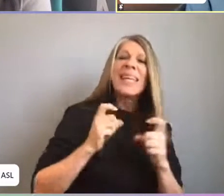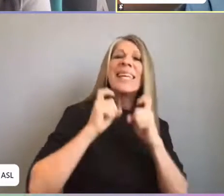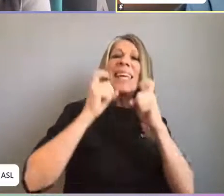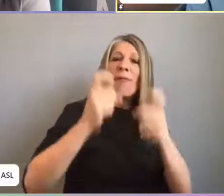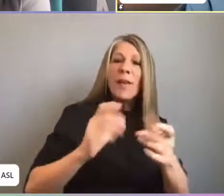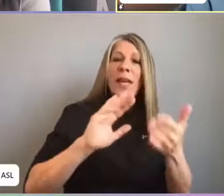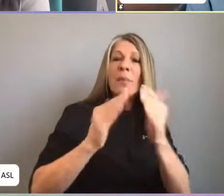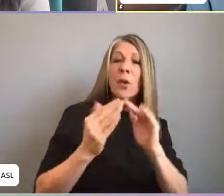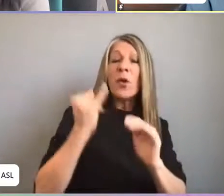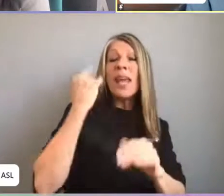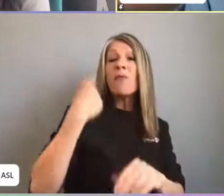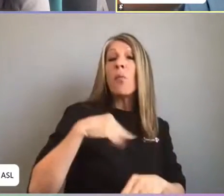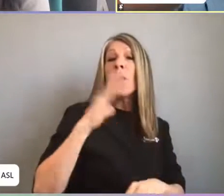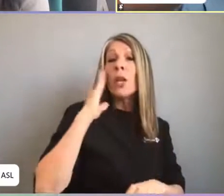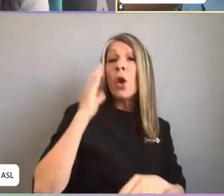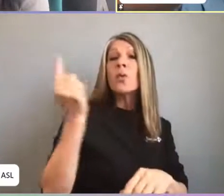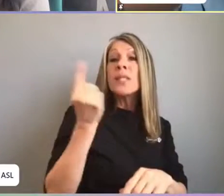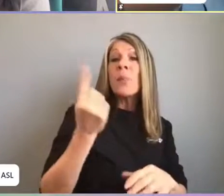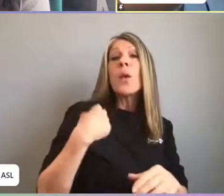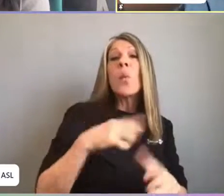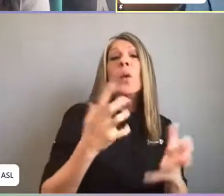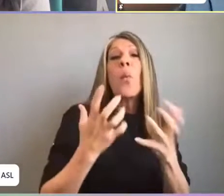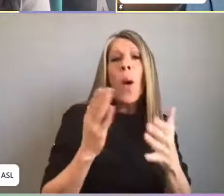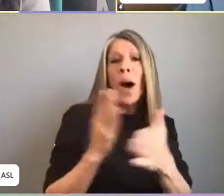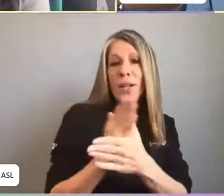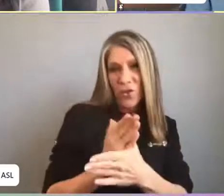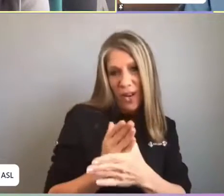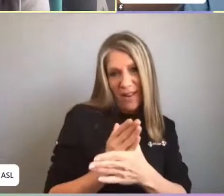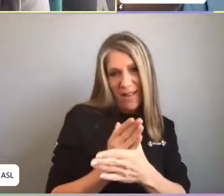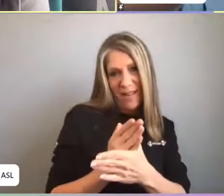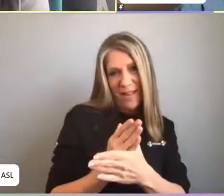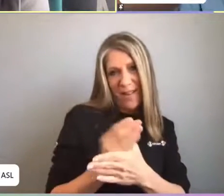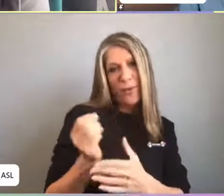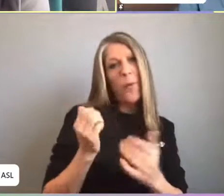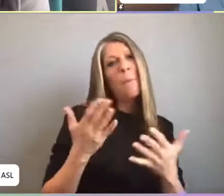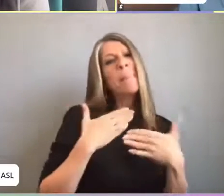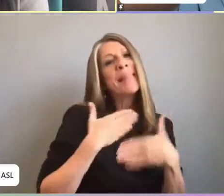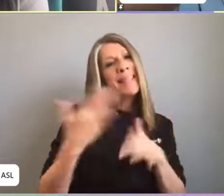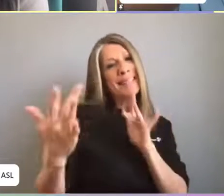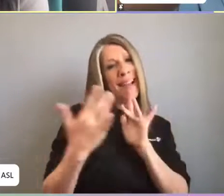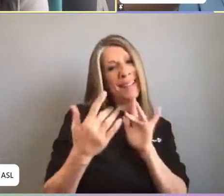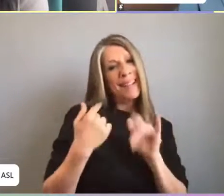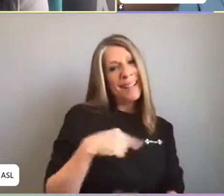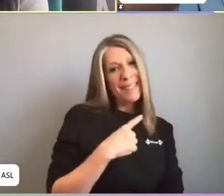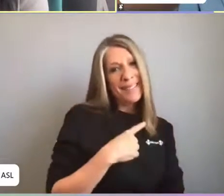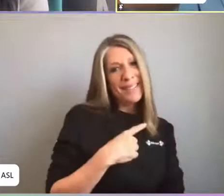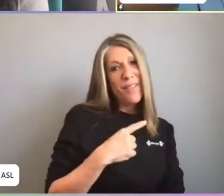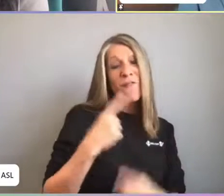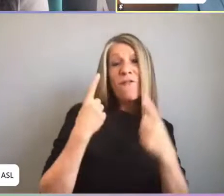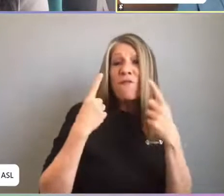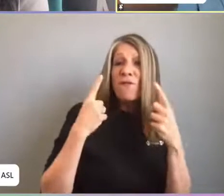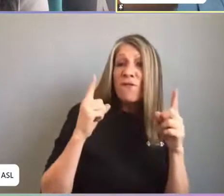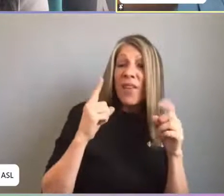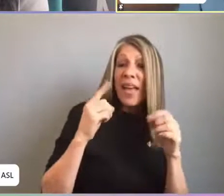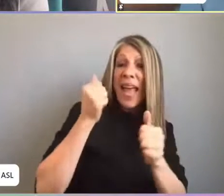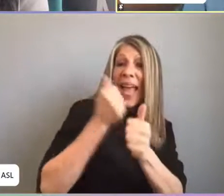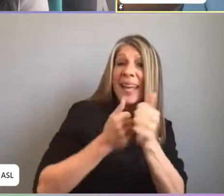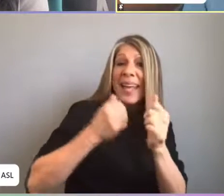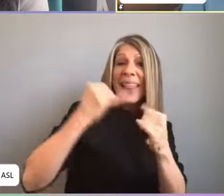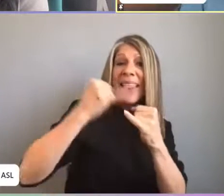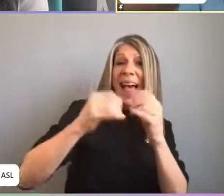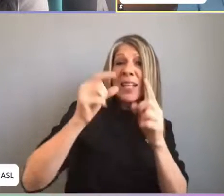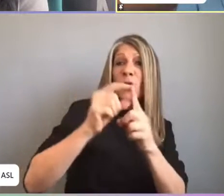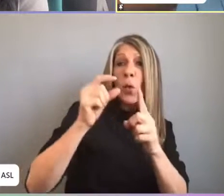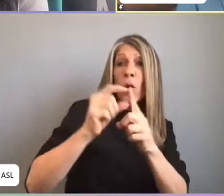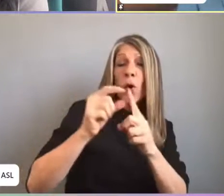know something, we'll want to share it, right? So please Absolutely. reach out. And finally, any last words for the